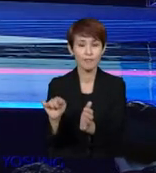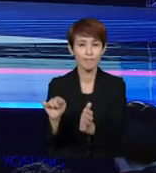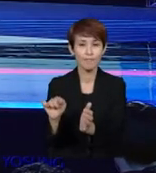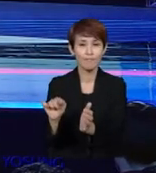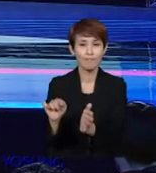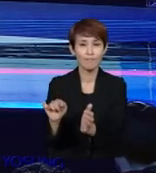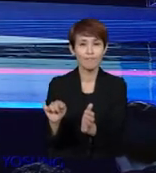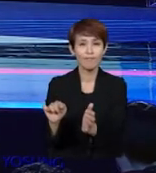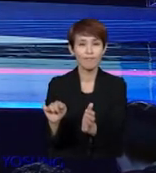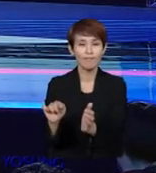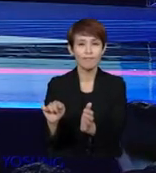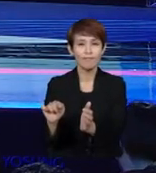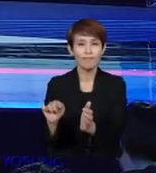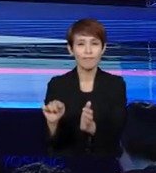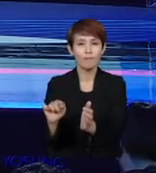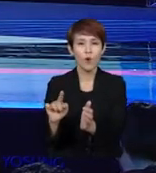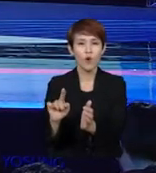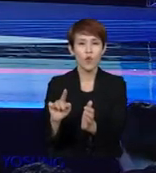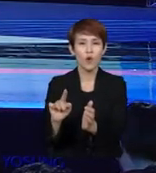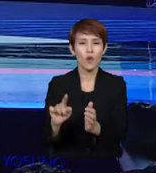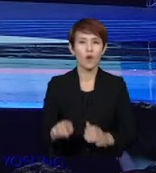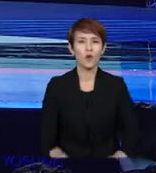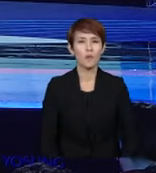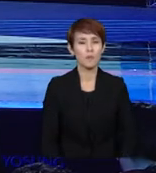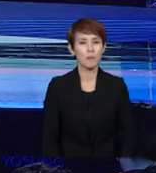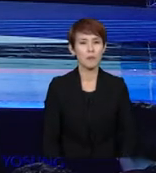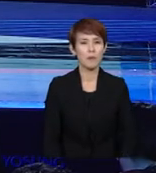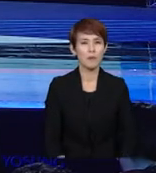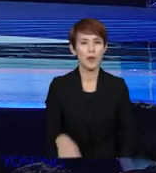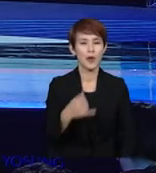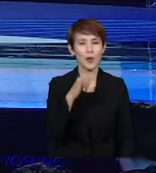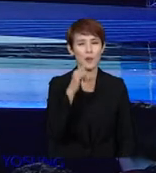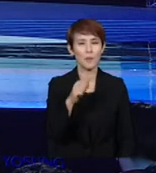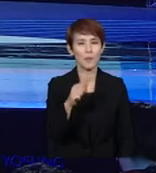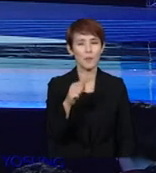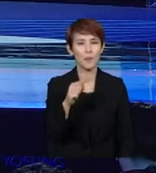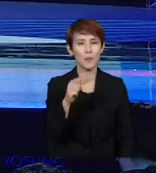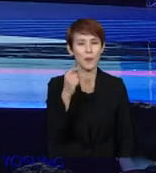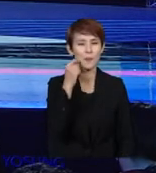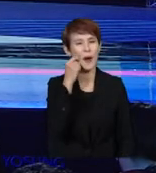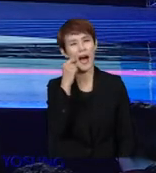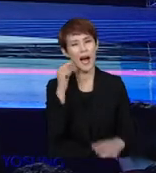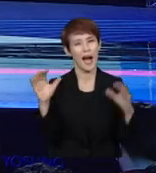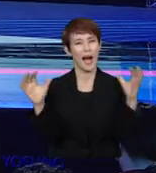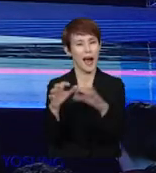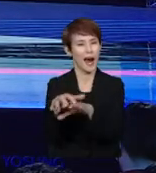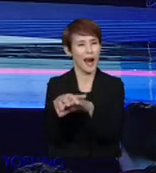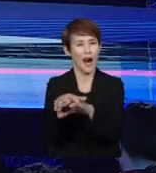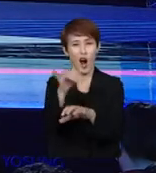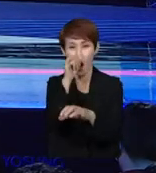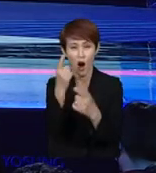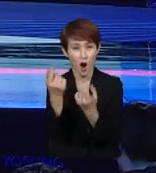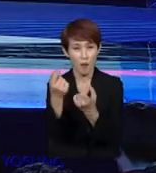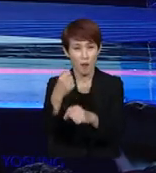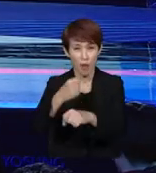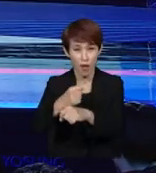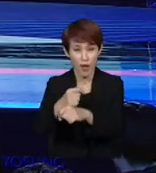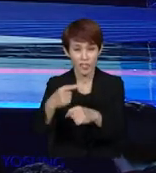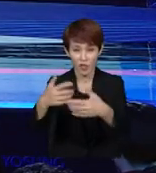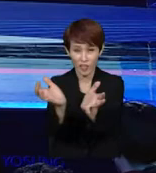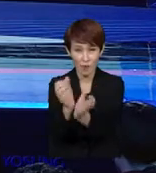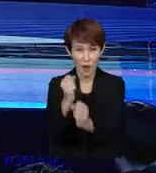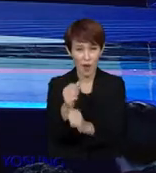or soccer fan club. Somebody this morning mentioned the politics of fandom. That's the story of Silvia Berlusconi, whose marketing